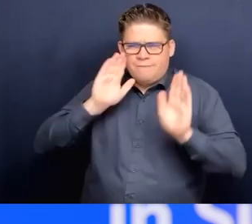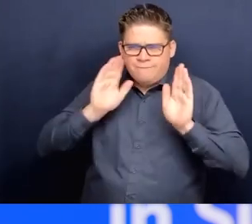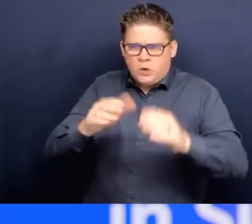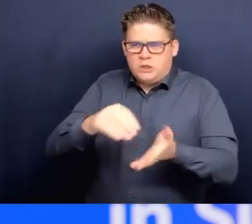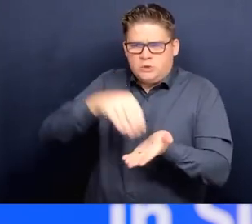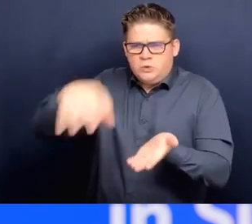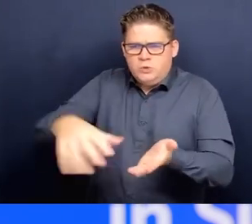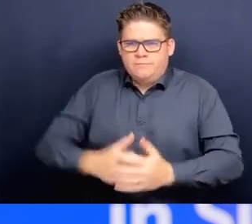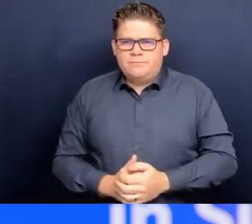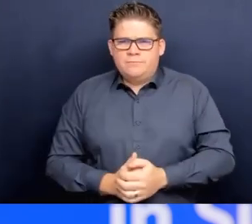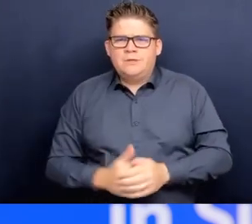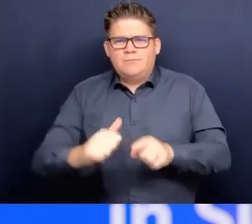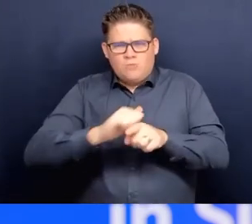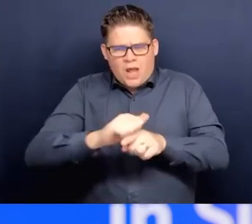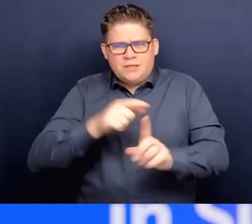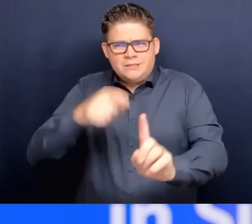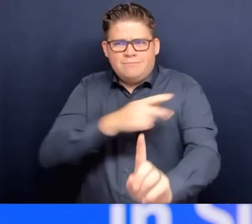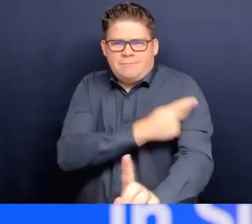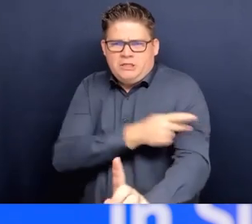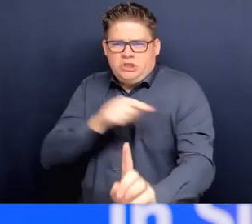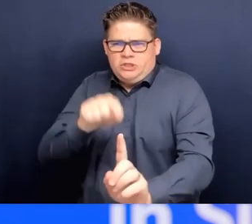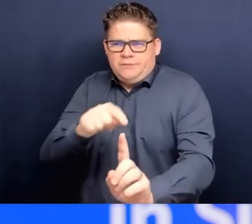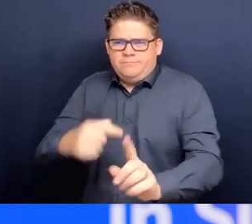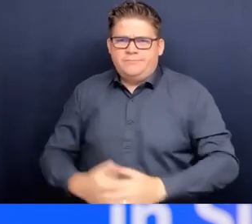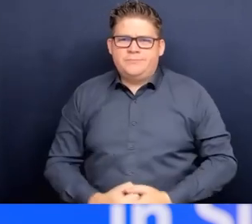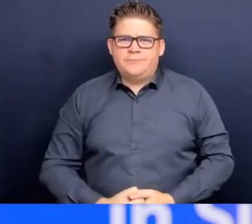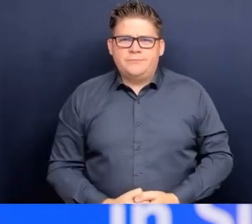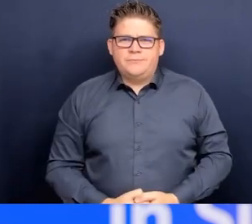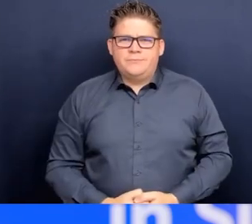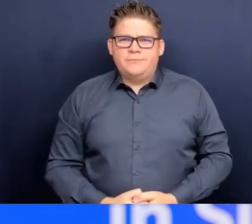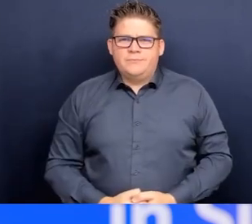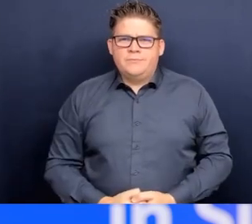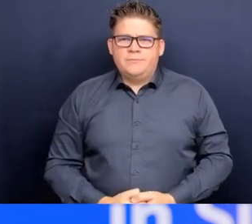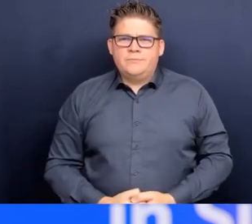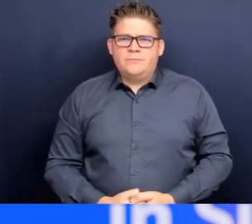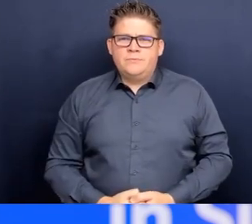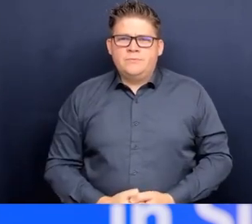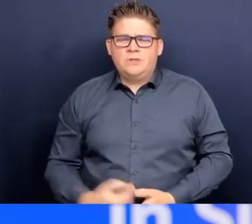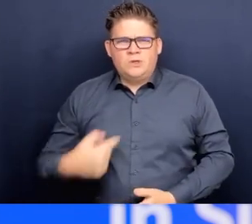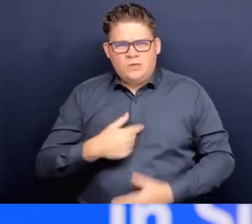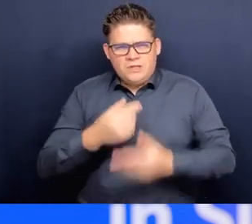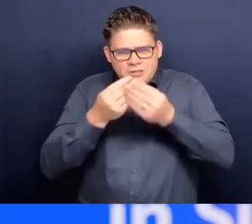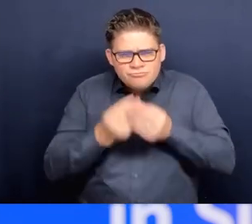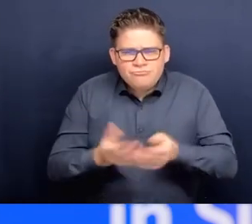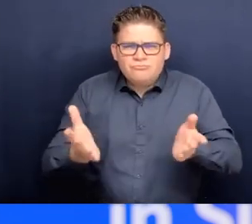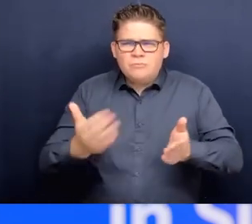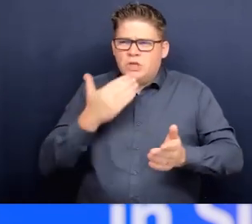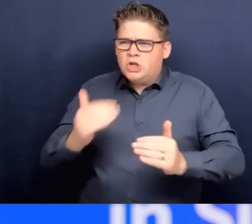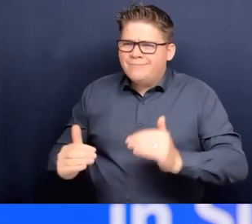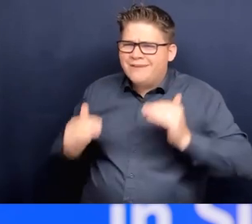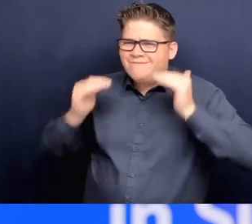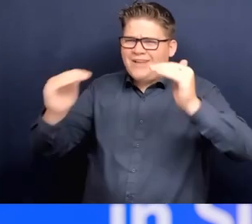care settings that are patient-centered. This environment will enable students to become primary care providers and